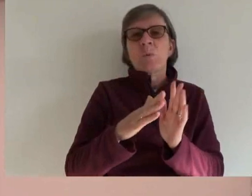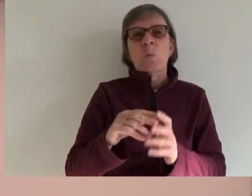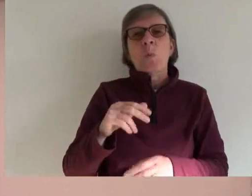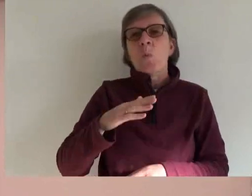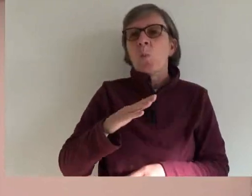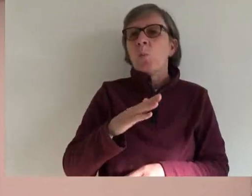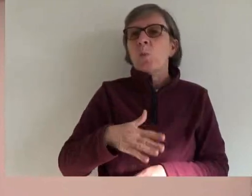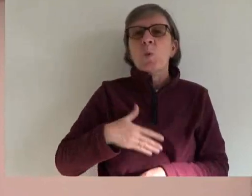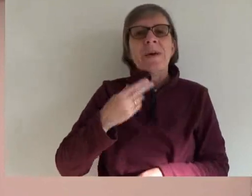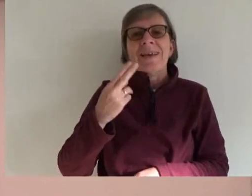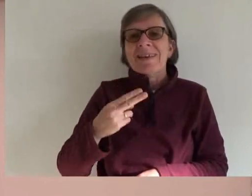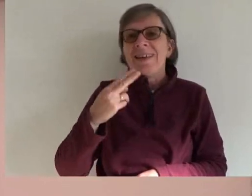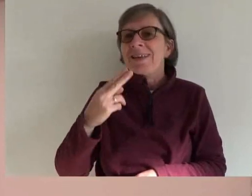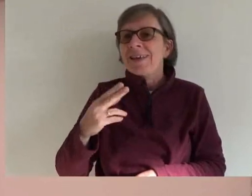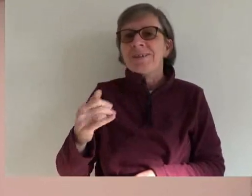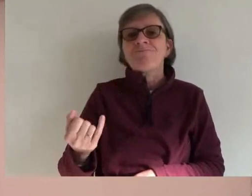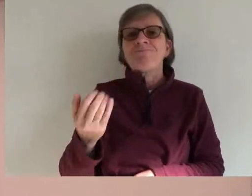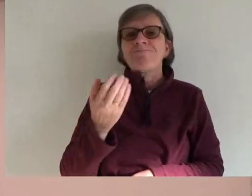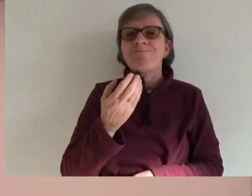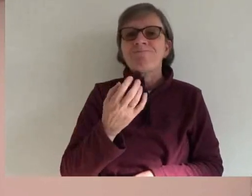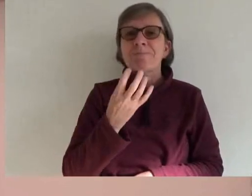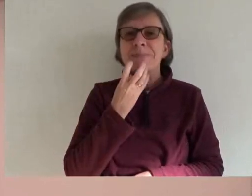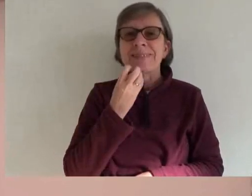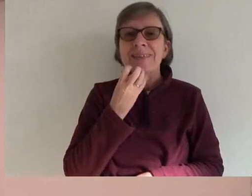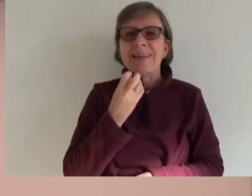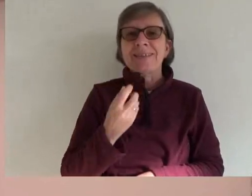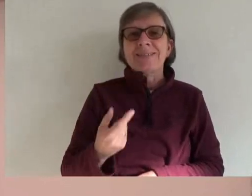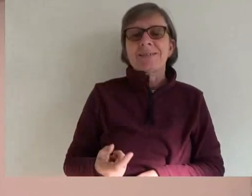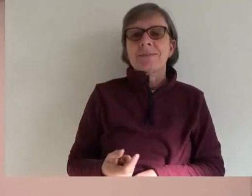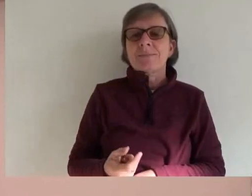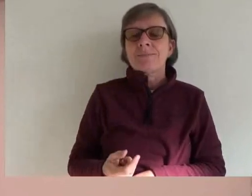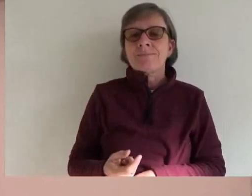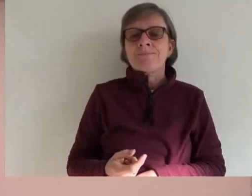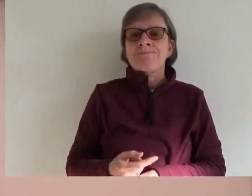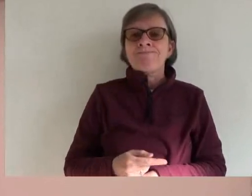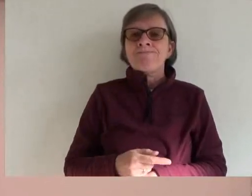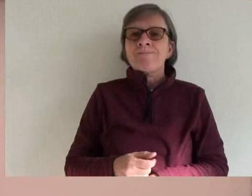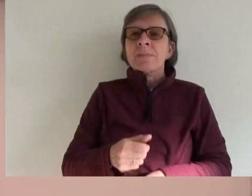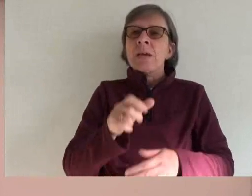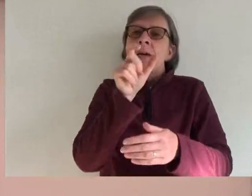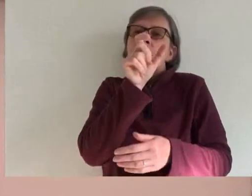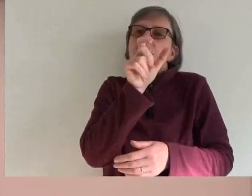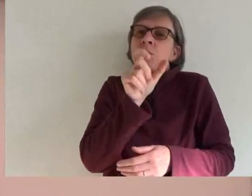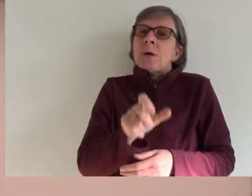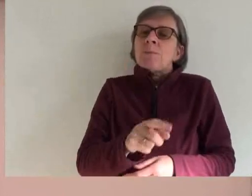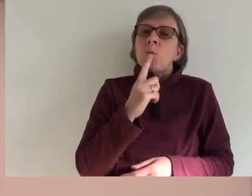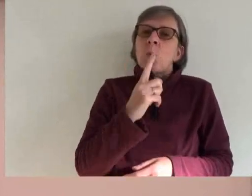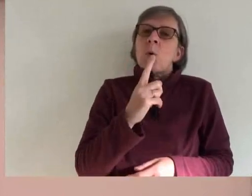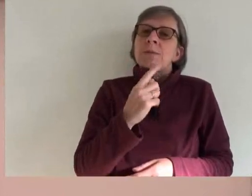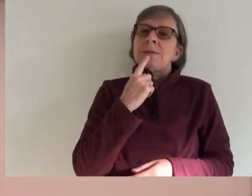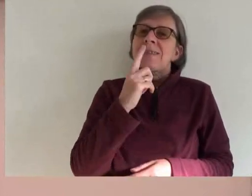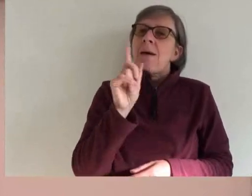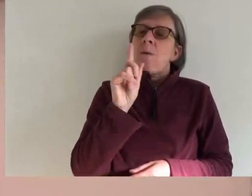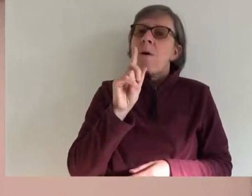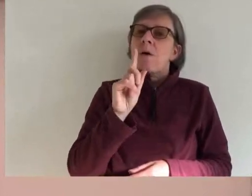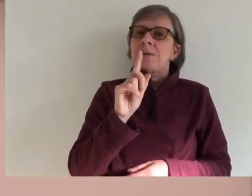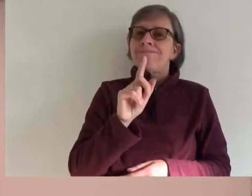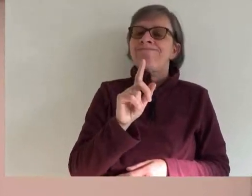confused. We saw that John's opening salvo in chapter 1 was to declare that Jesus is